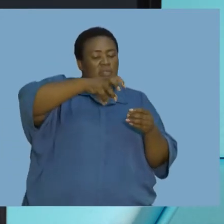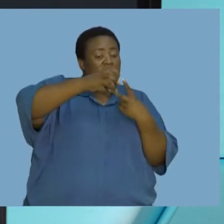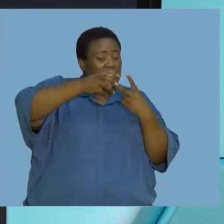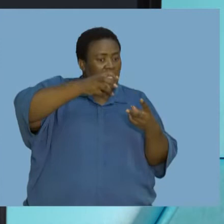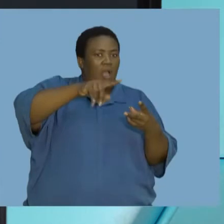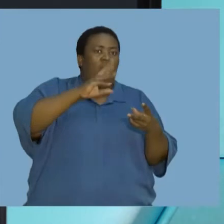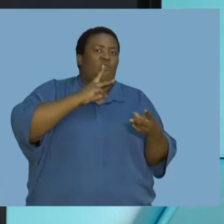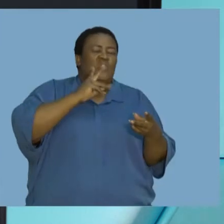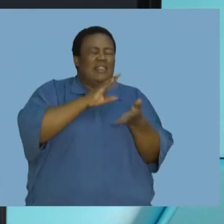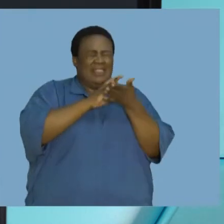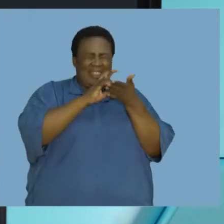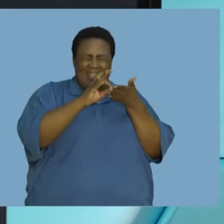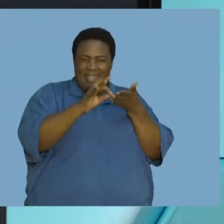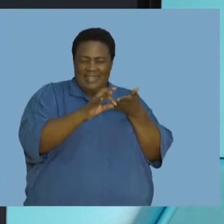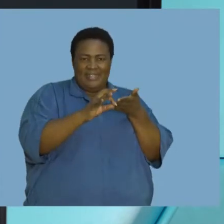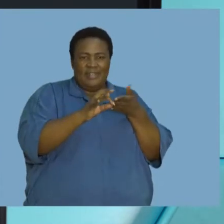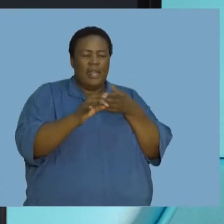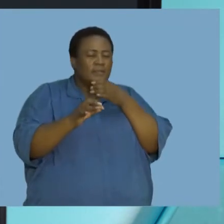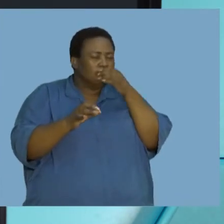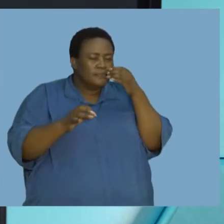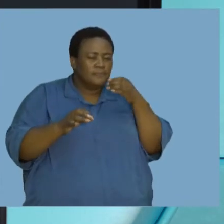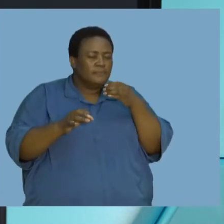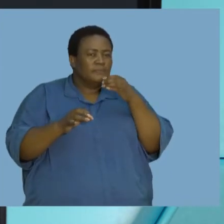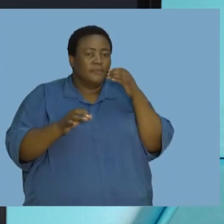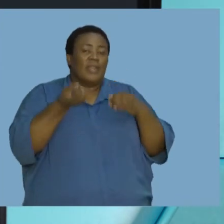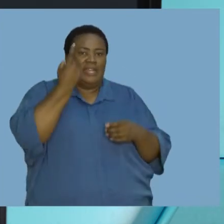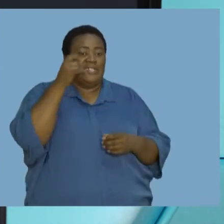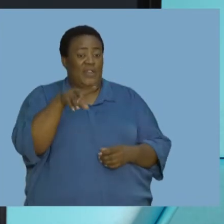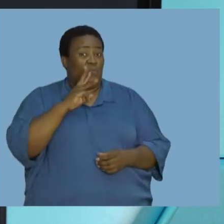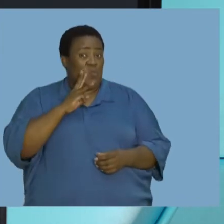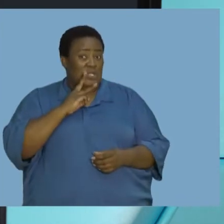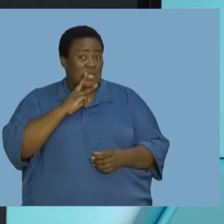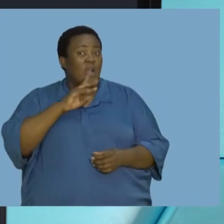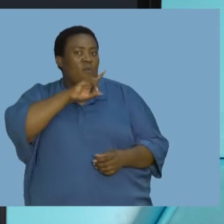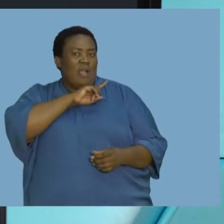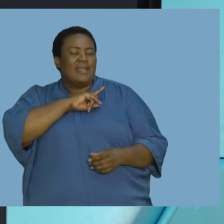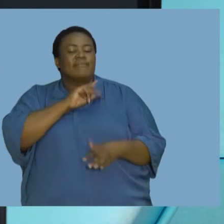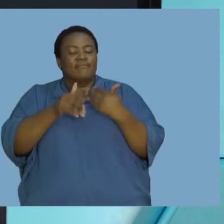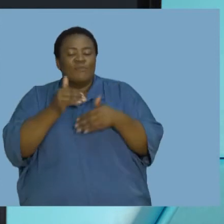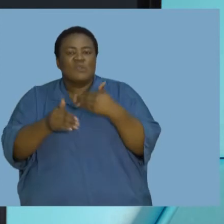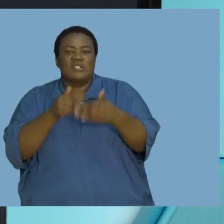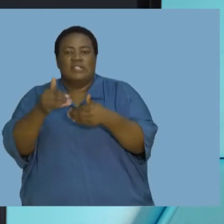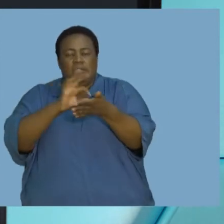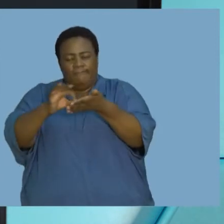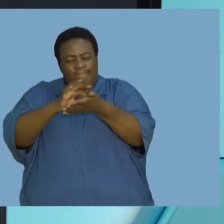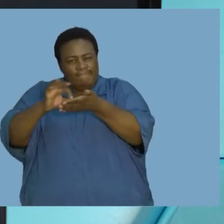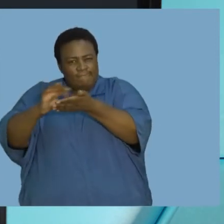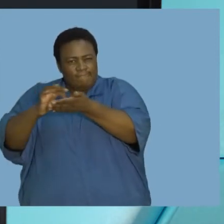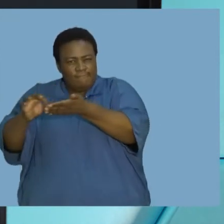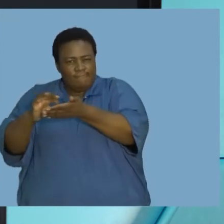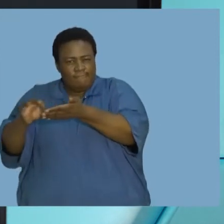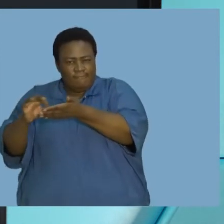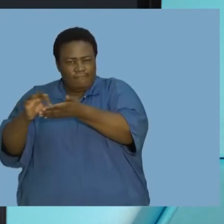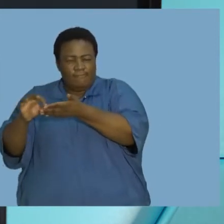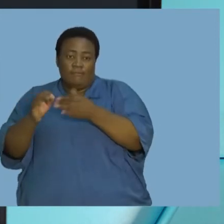and open your taps and look at how clean the water is. Smell the water and understand that that water is because of the process